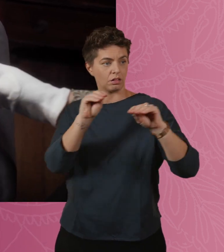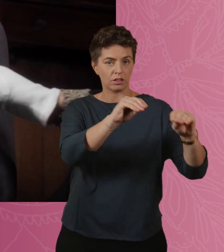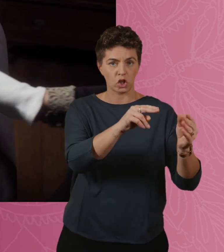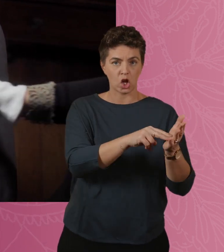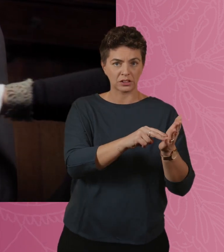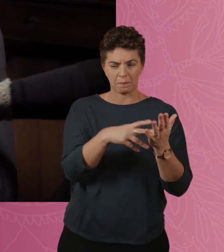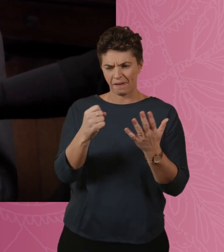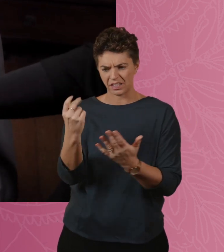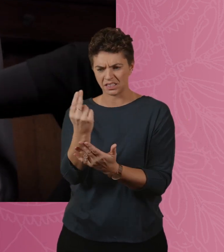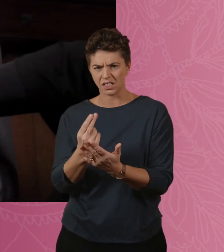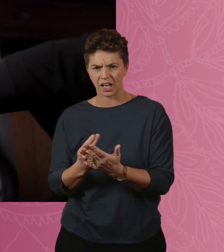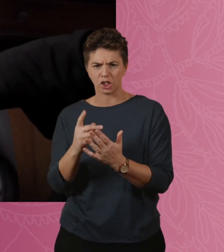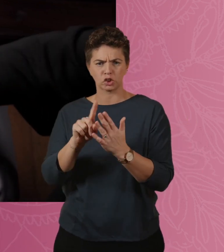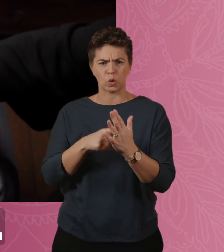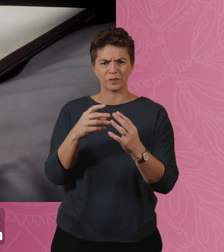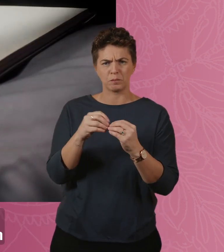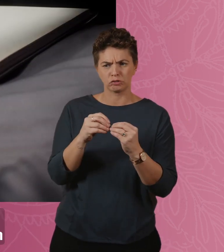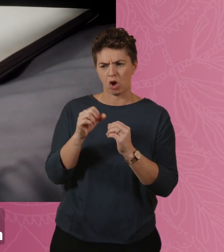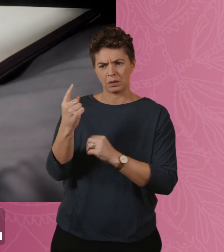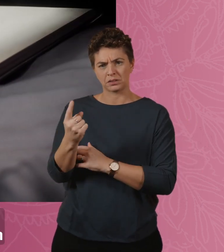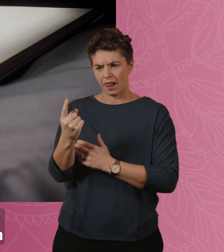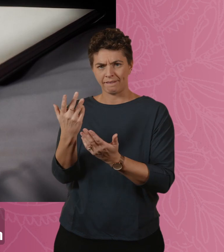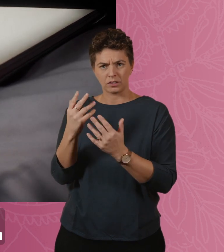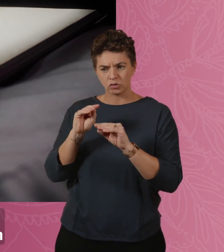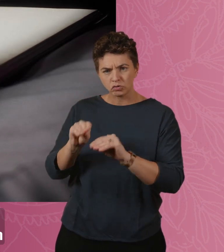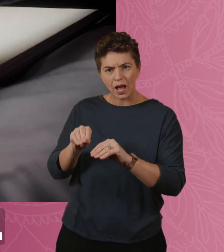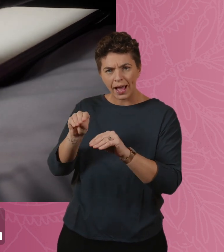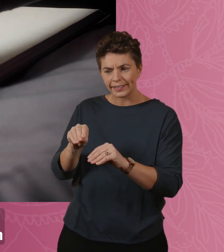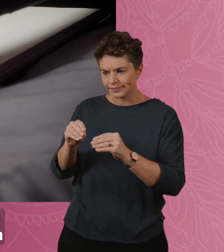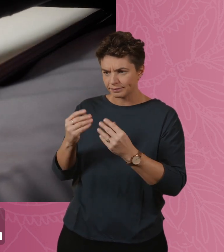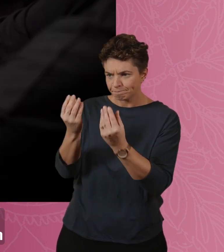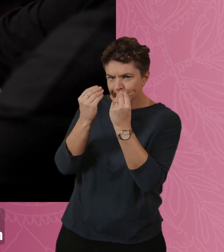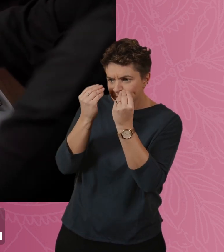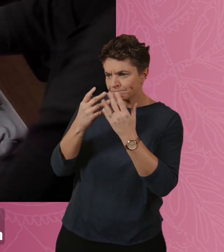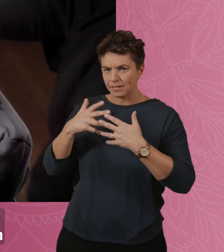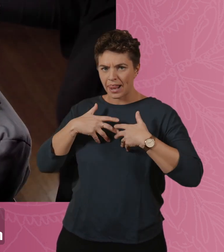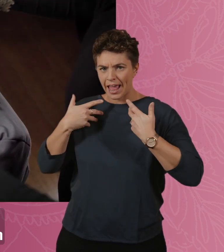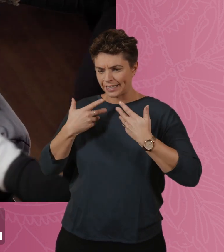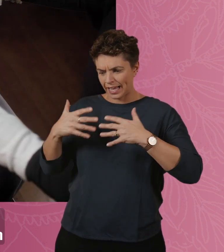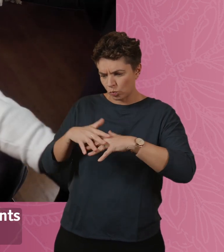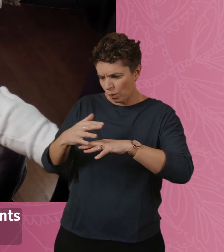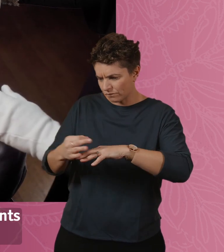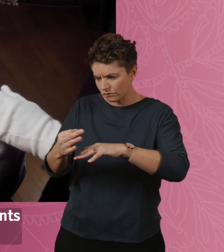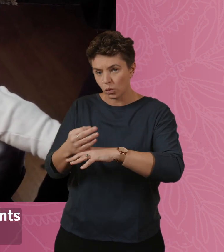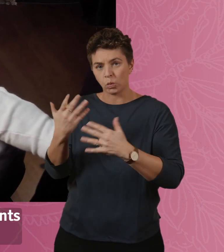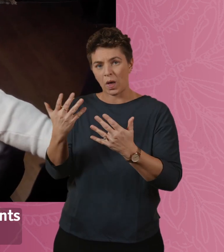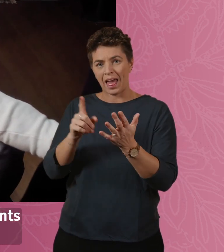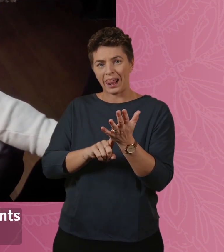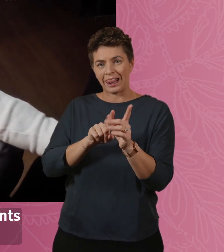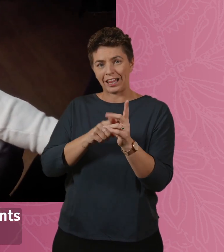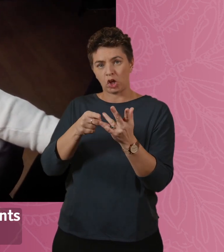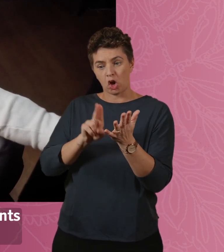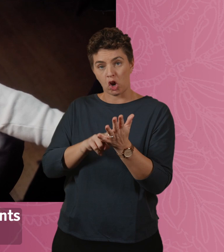lace designers such as Joseph Bertrand, who trained in lace and woven textile design in Lyon in France, brought